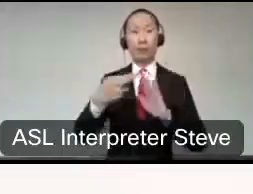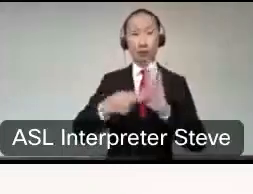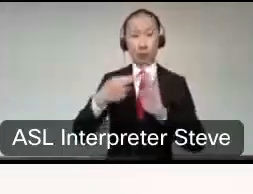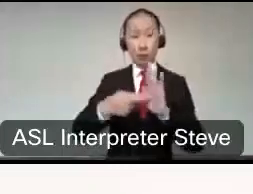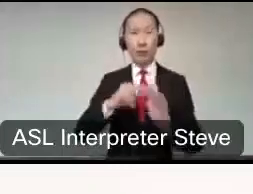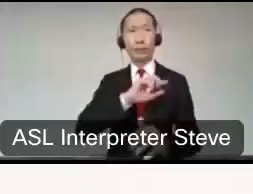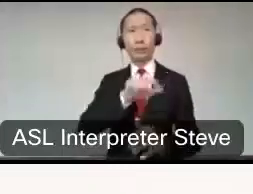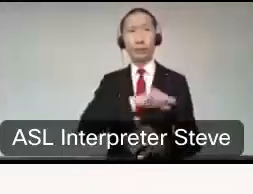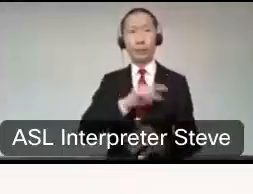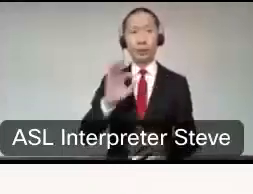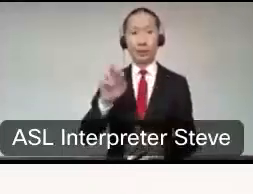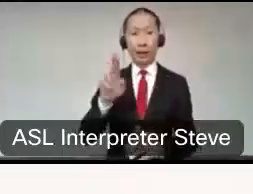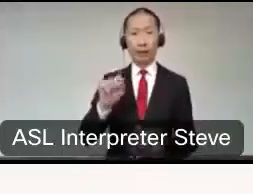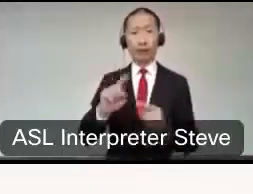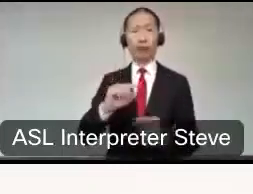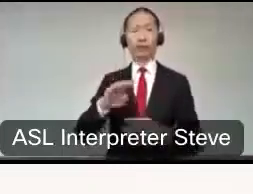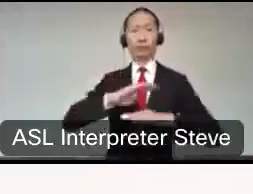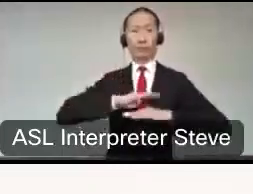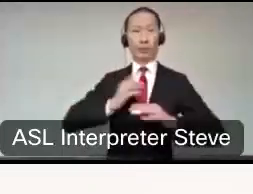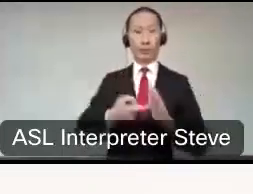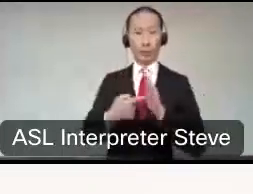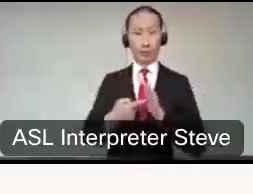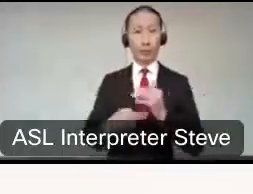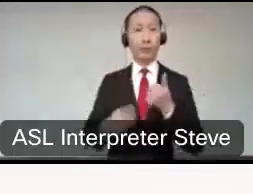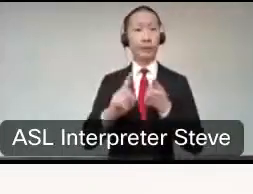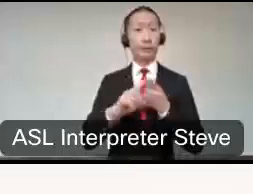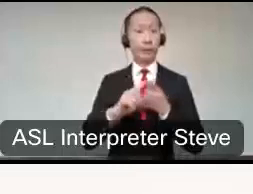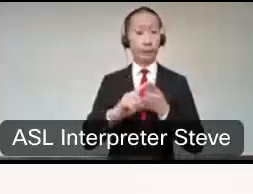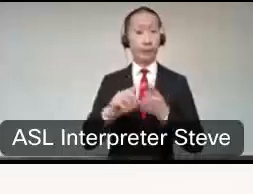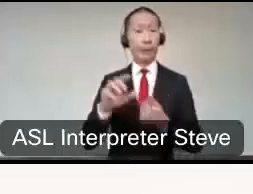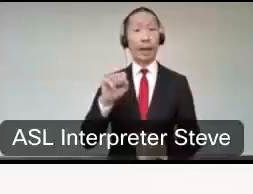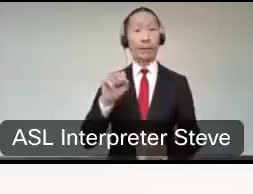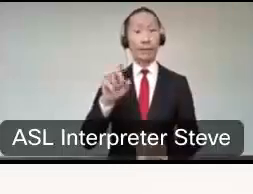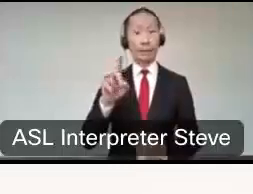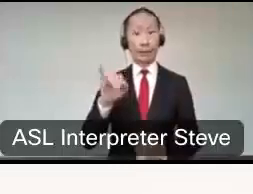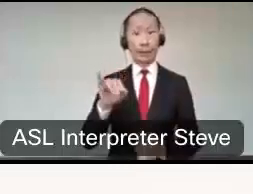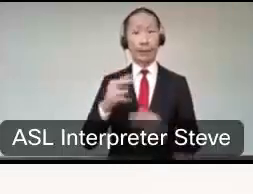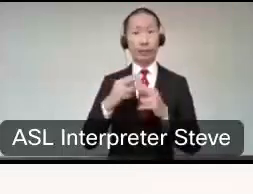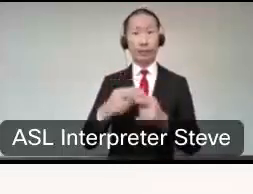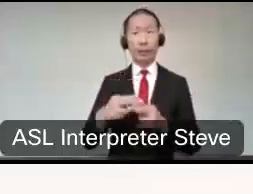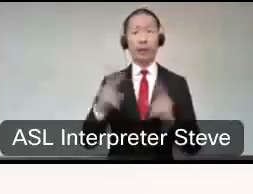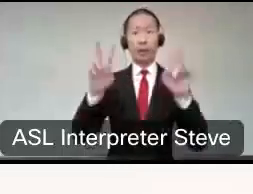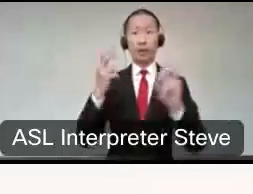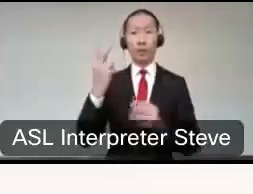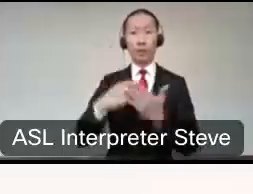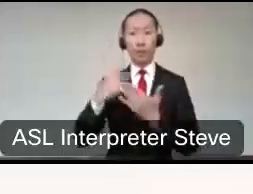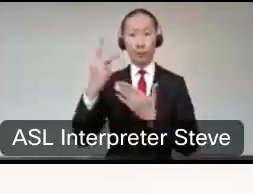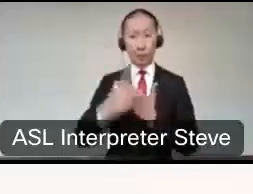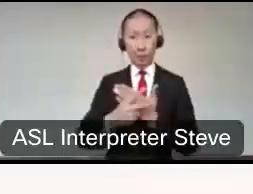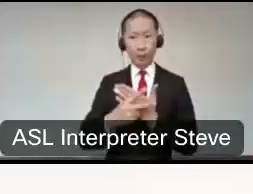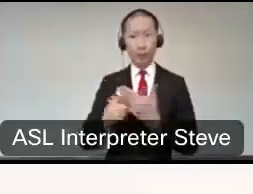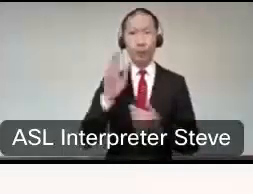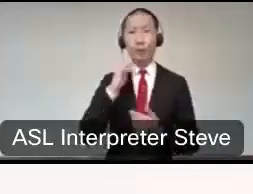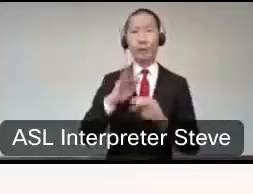eligibility factors to qualify. So first we'll begin with SSDI, also known as the Title II program. You'll see that